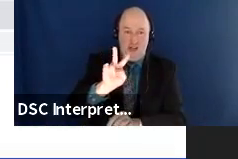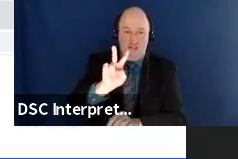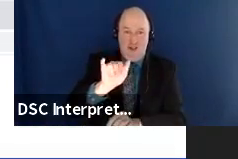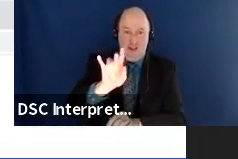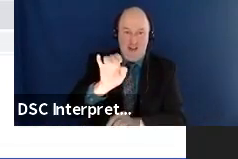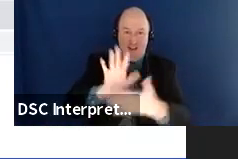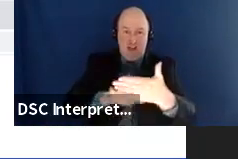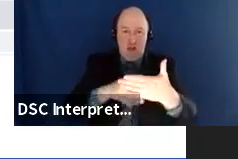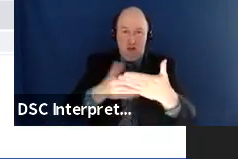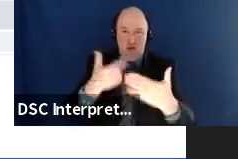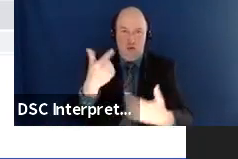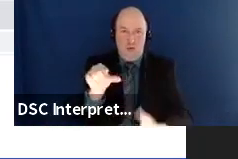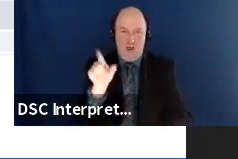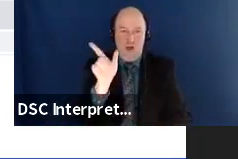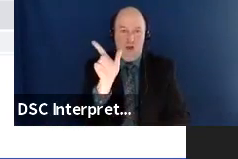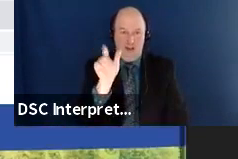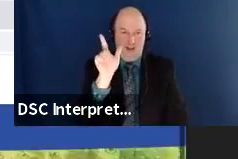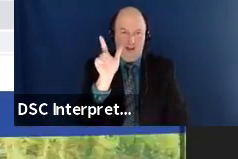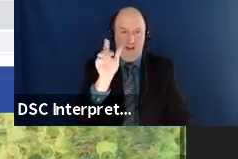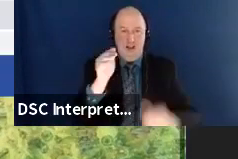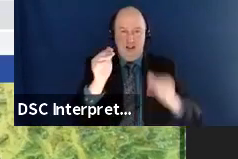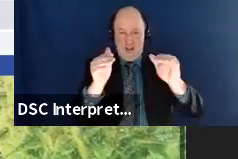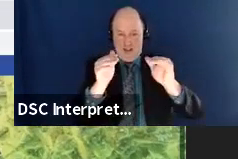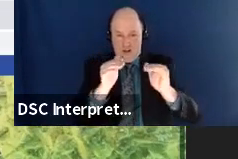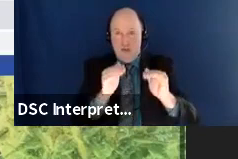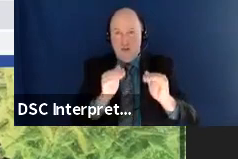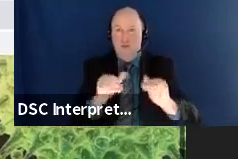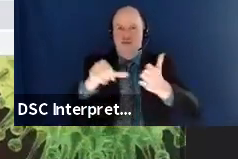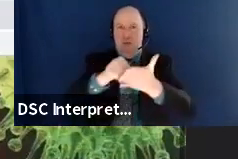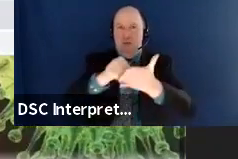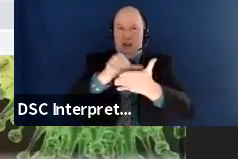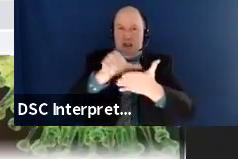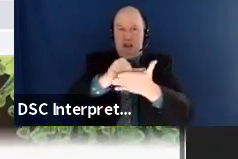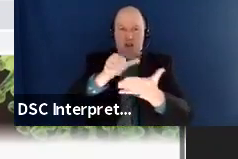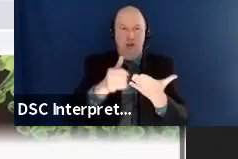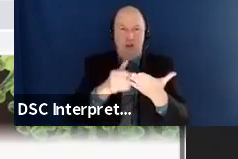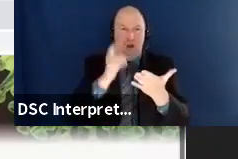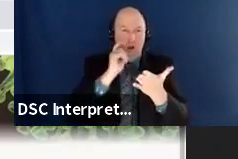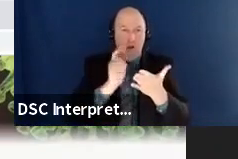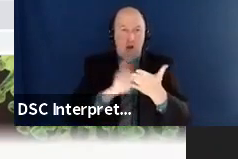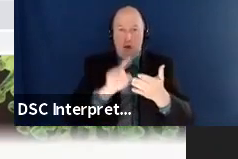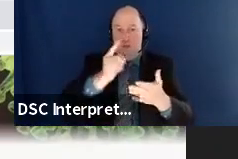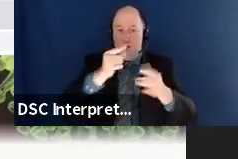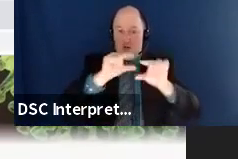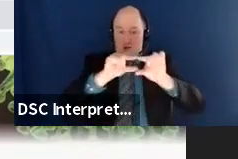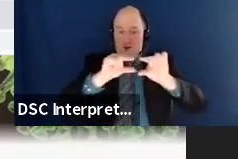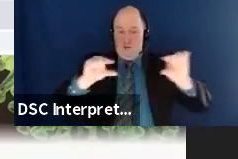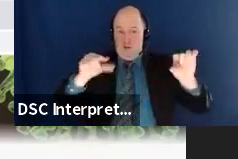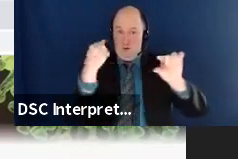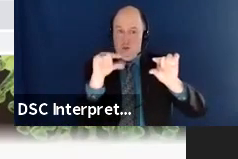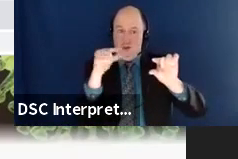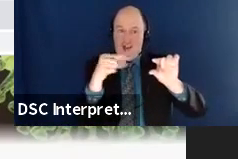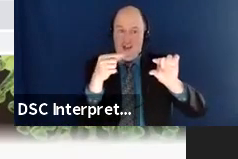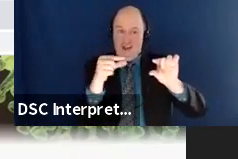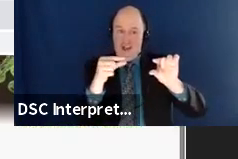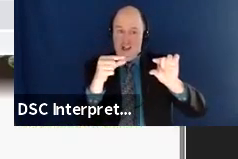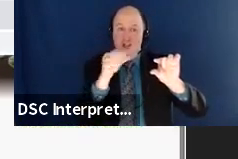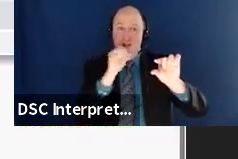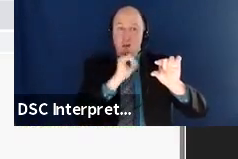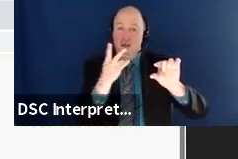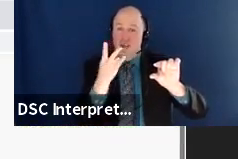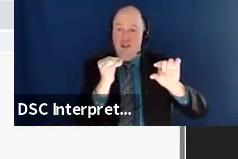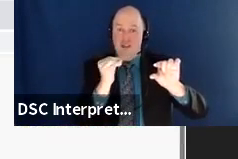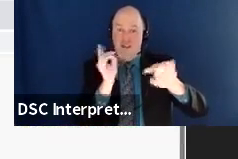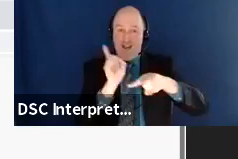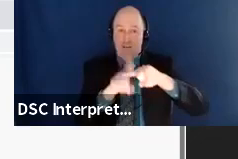button, which will take you right to the scheduling page. The first green box, vaccine scheduling for 70 plus, is right